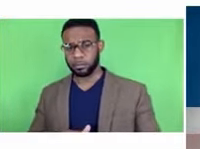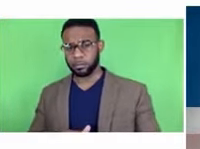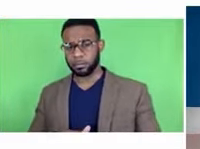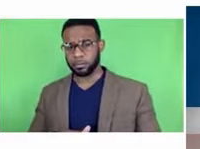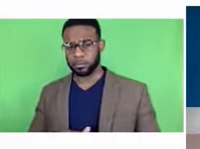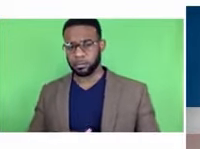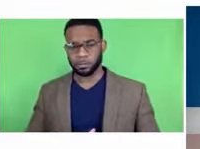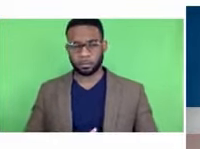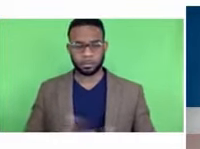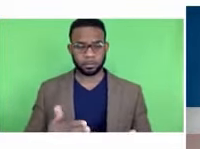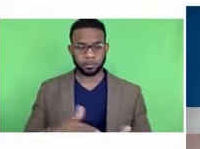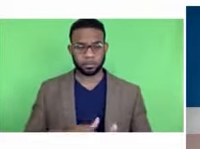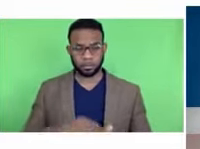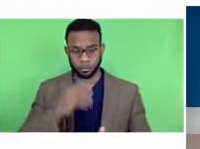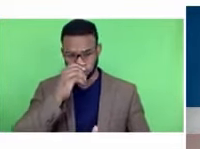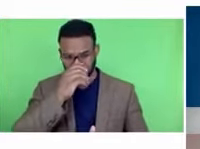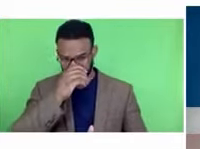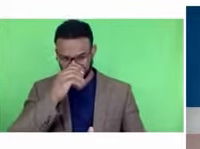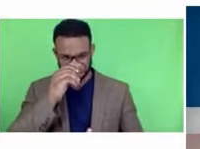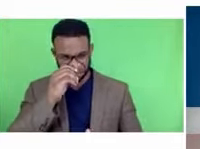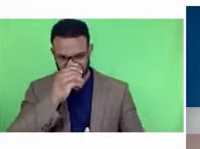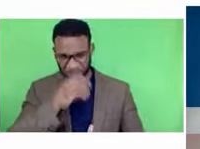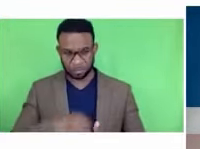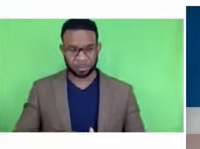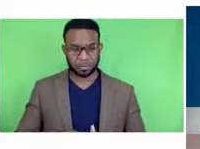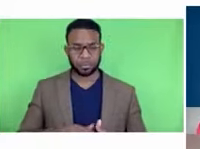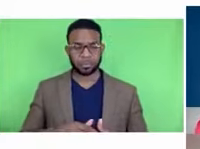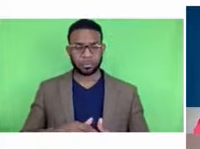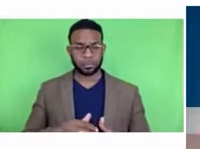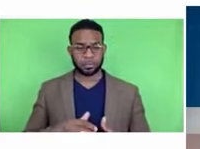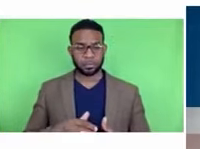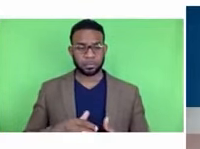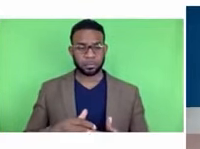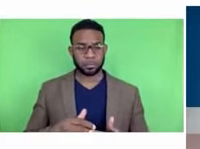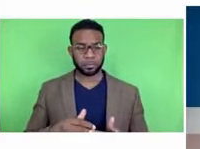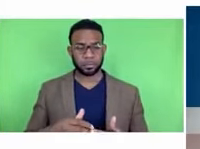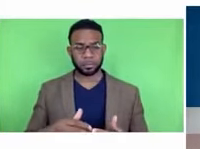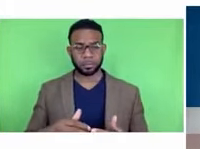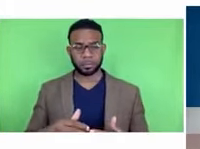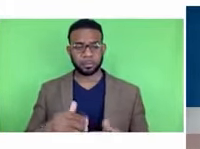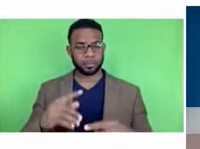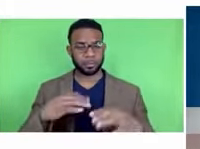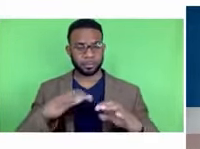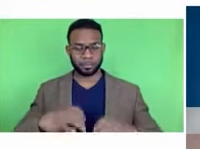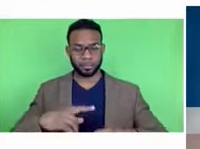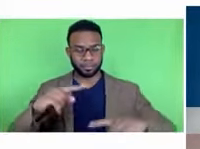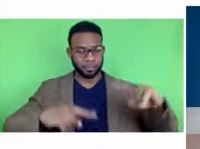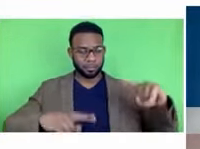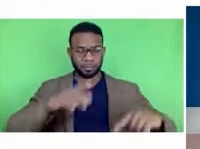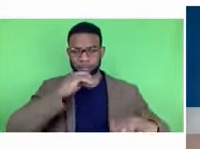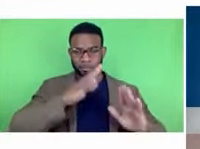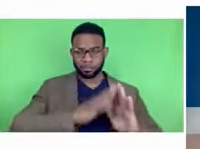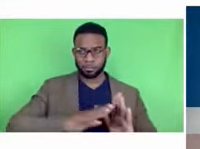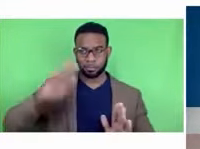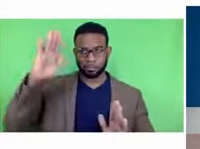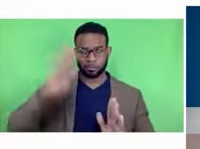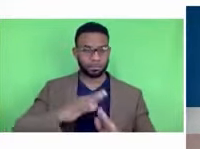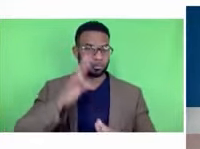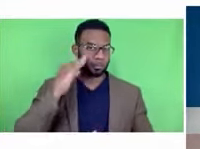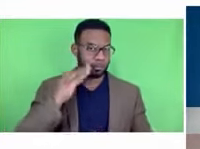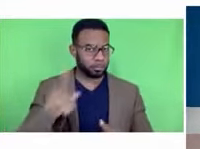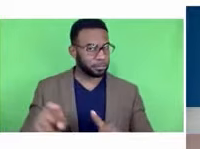it's a lot of my clients, they vary in age and experience. And when it comes